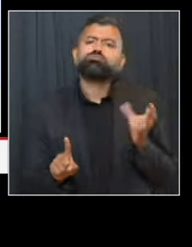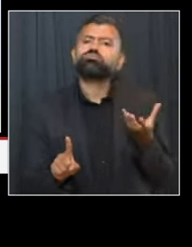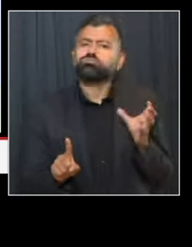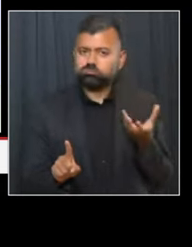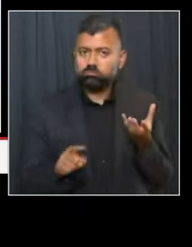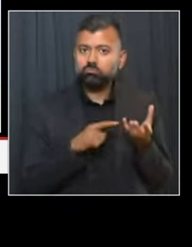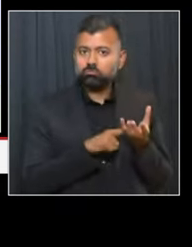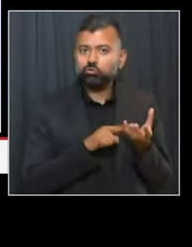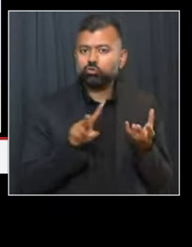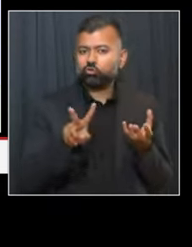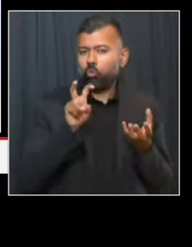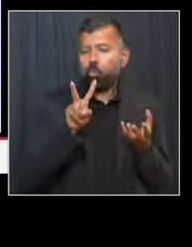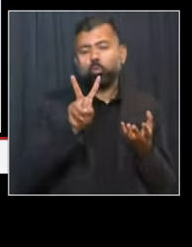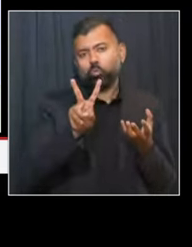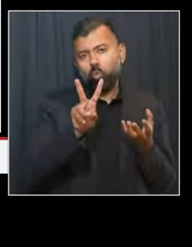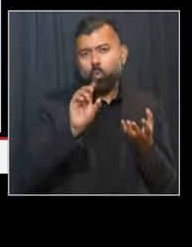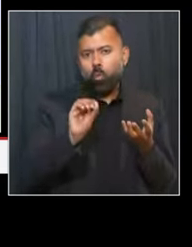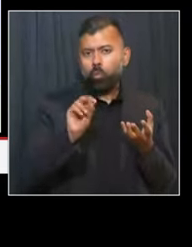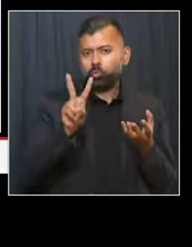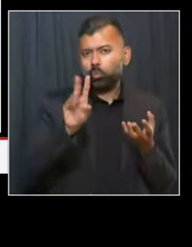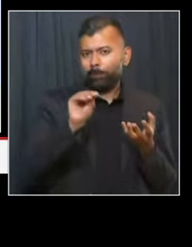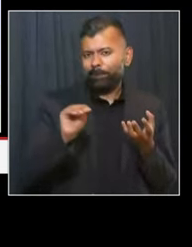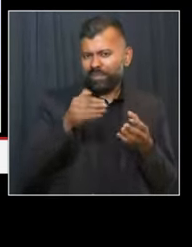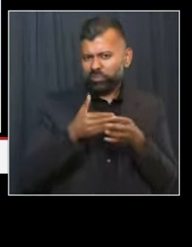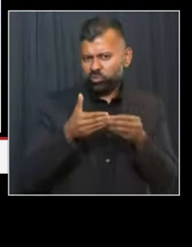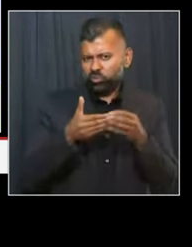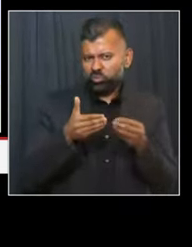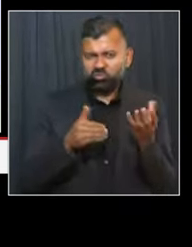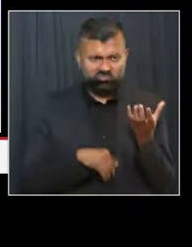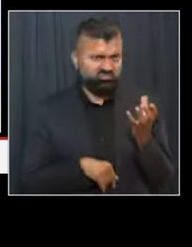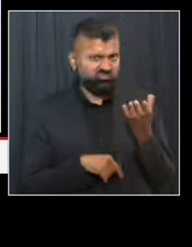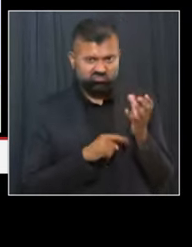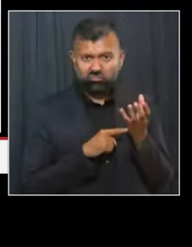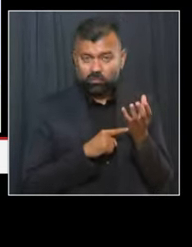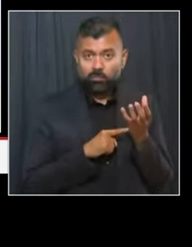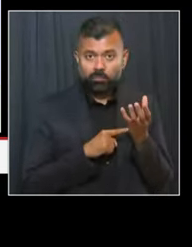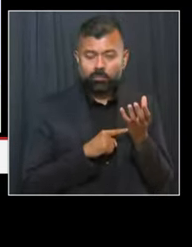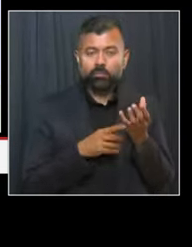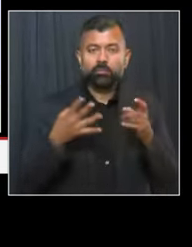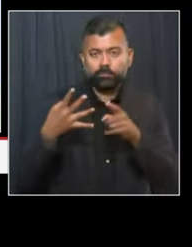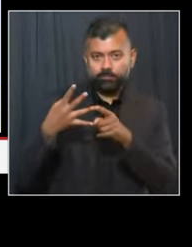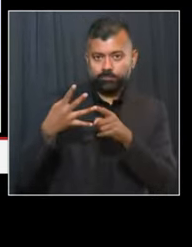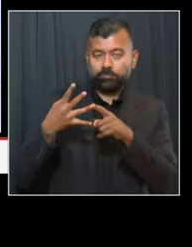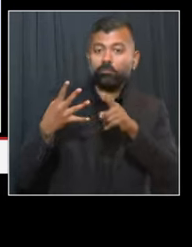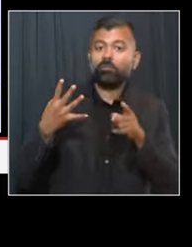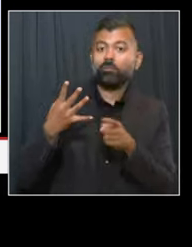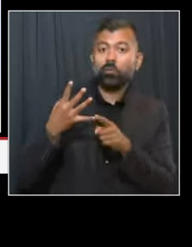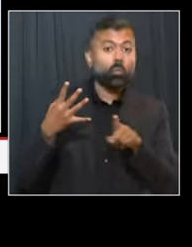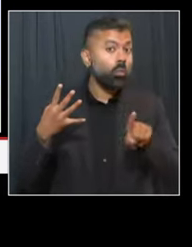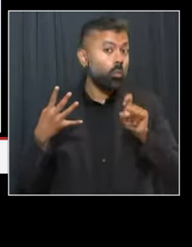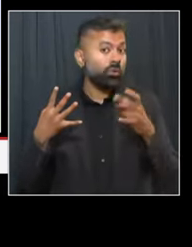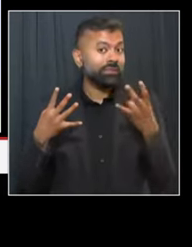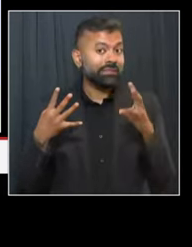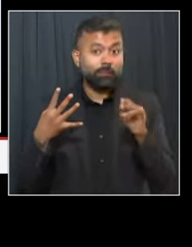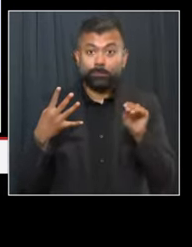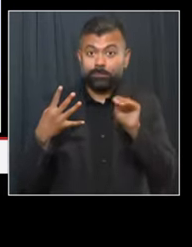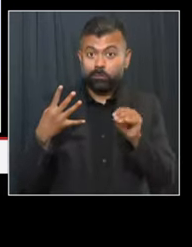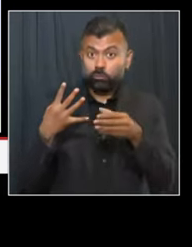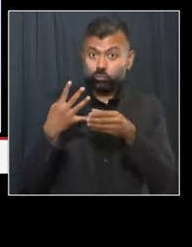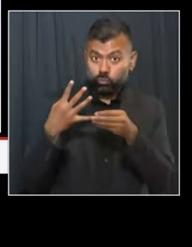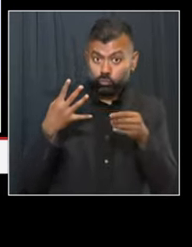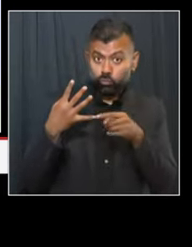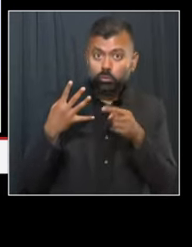And then we converted another $160 million of local funds into special purpose revenue funds, which also came with a higher amount